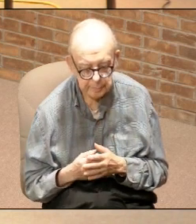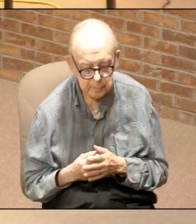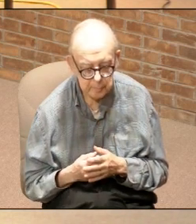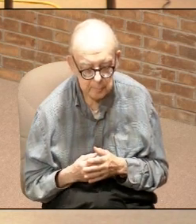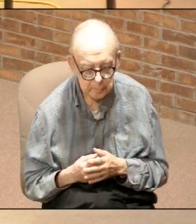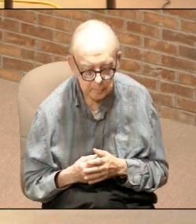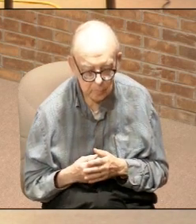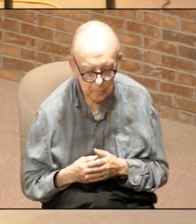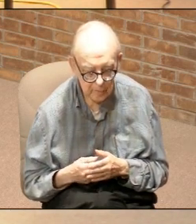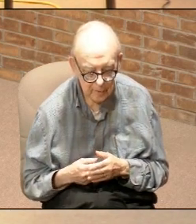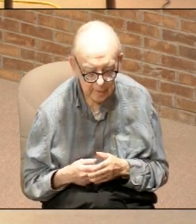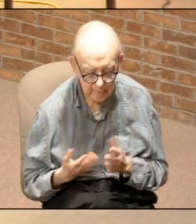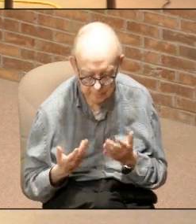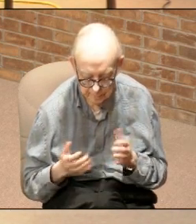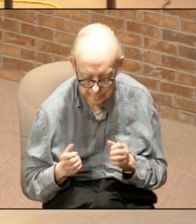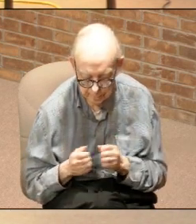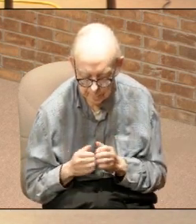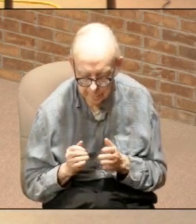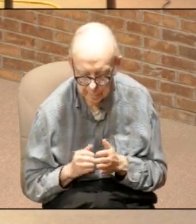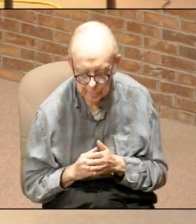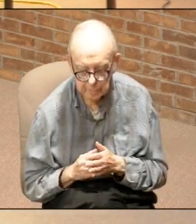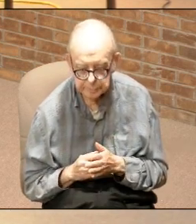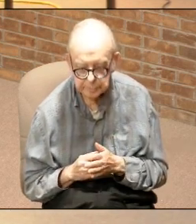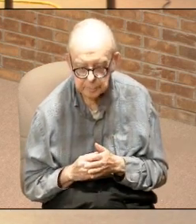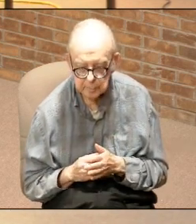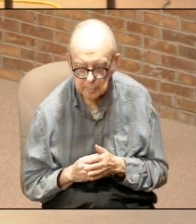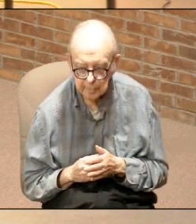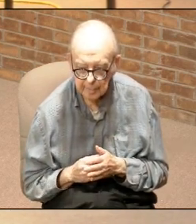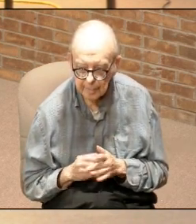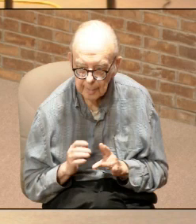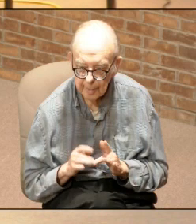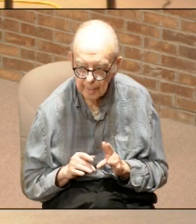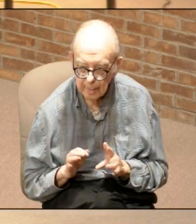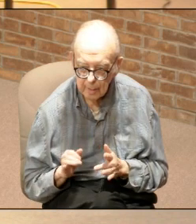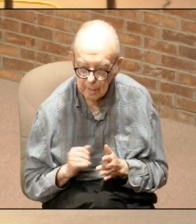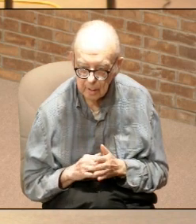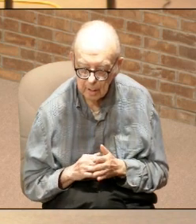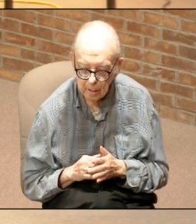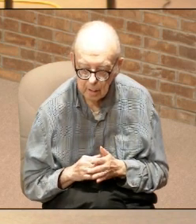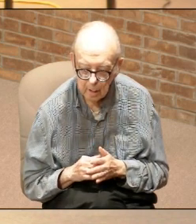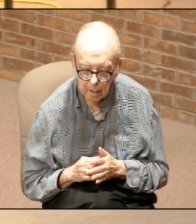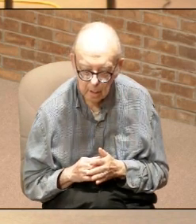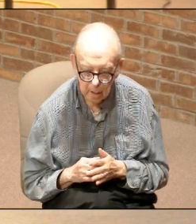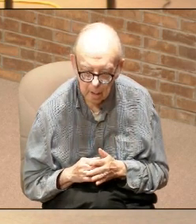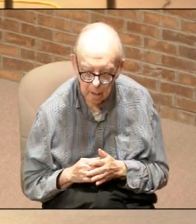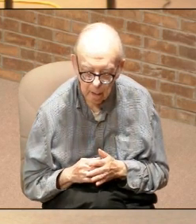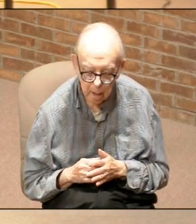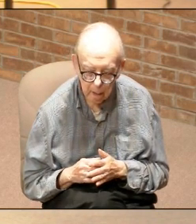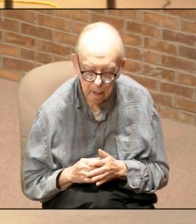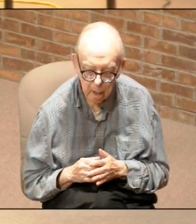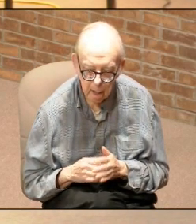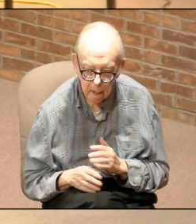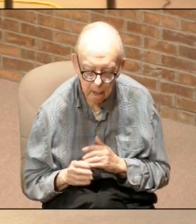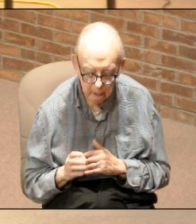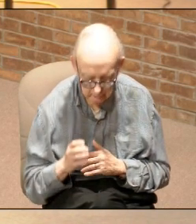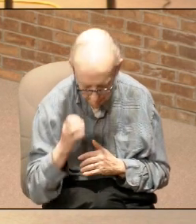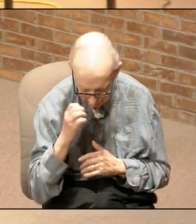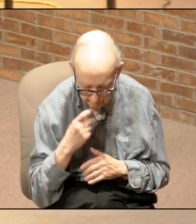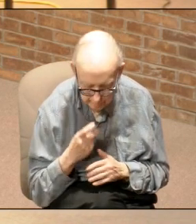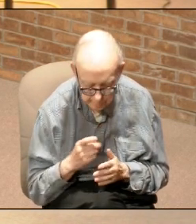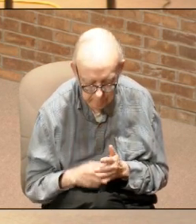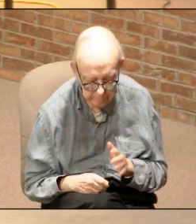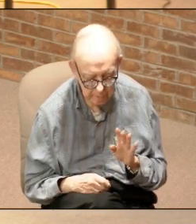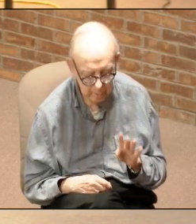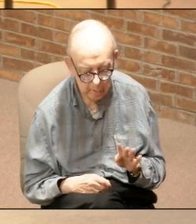so let's conclude with this i skipped over this and i want to go back into into ephesians chapter